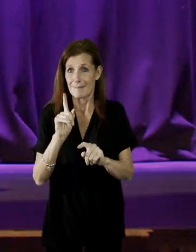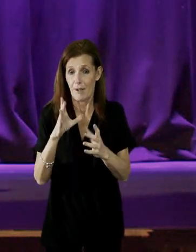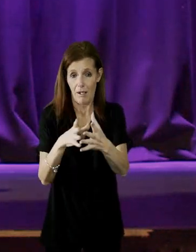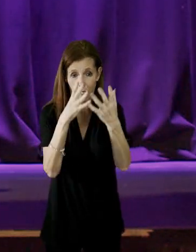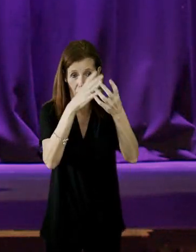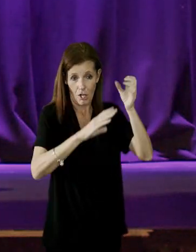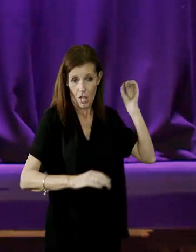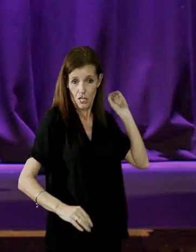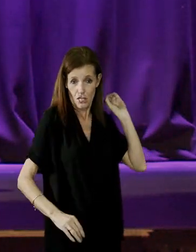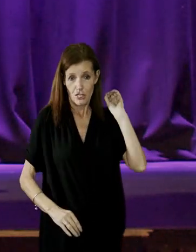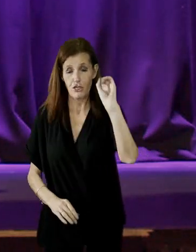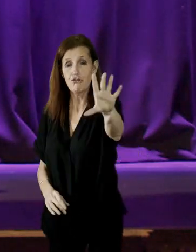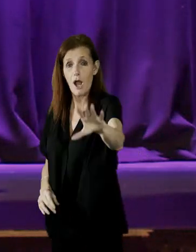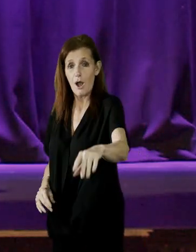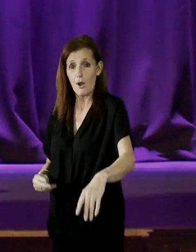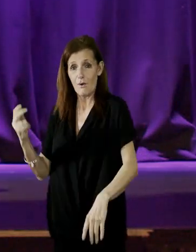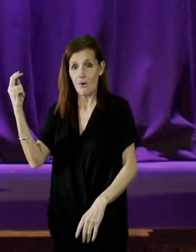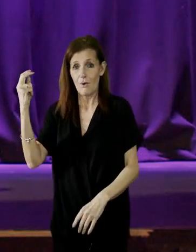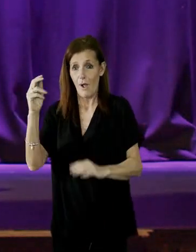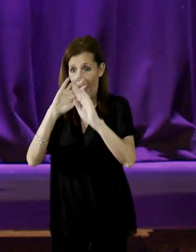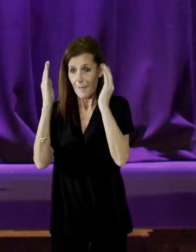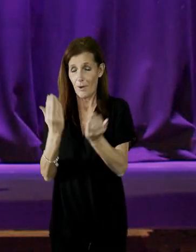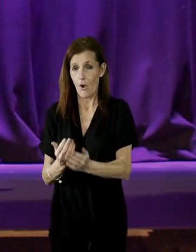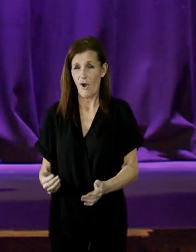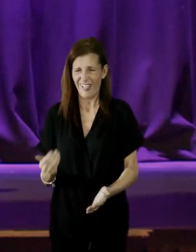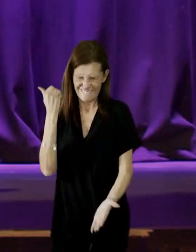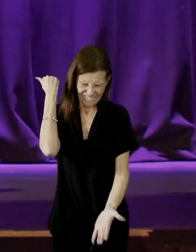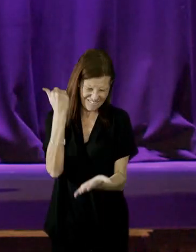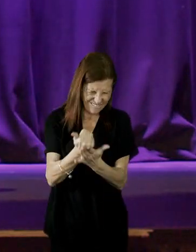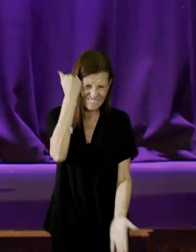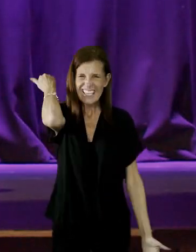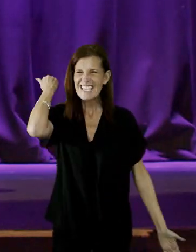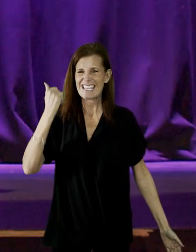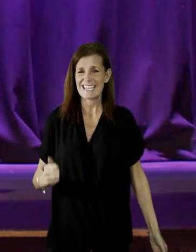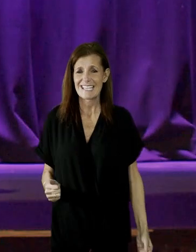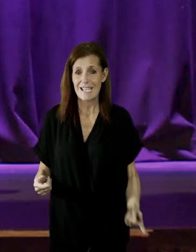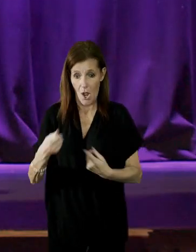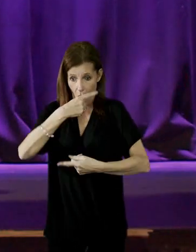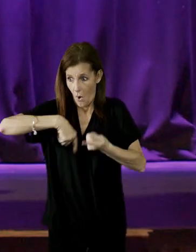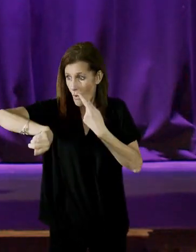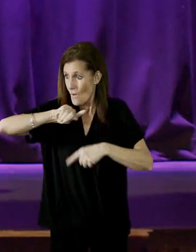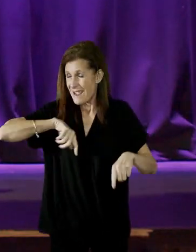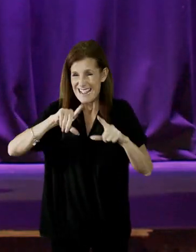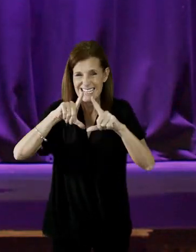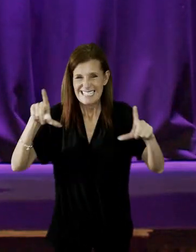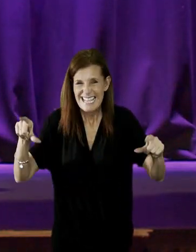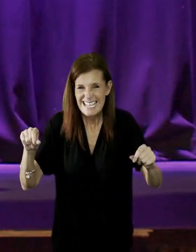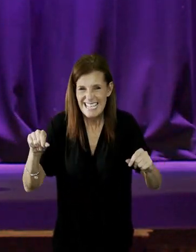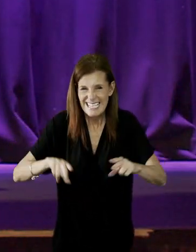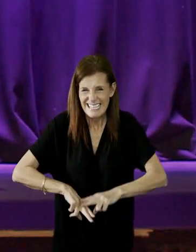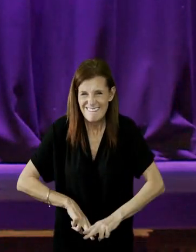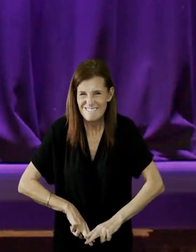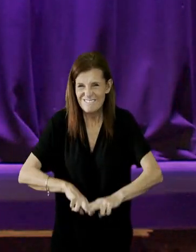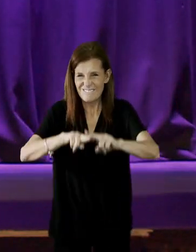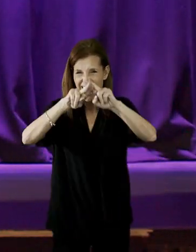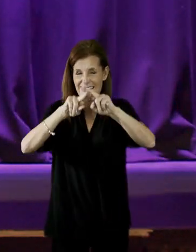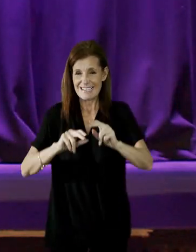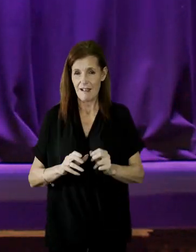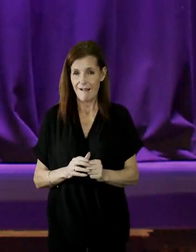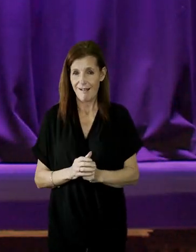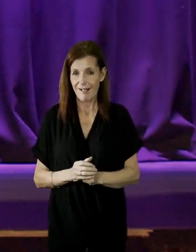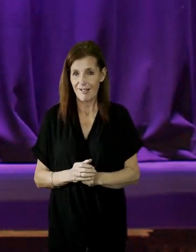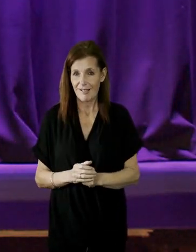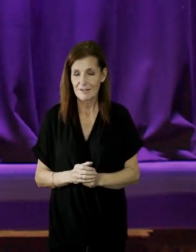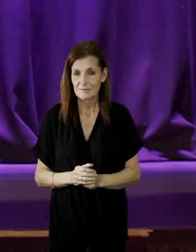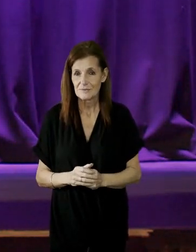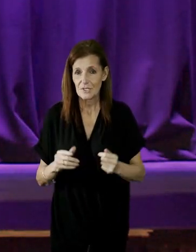Greatest sport ever, right? And we had tickets to the final, so we weren't seeing any blind people getting hit by rubber balls. We were seeing